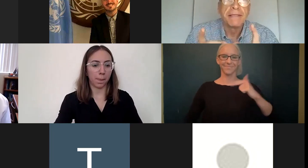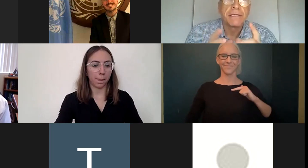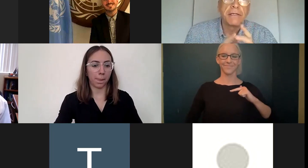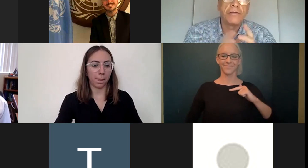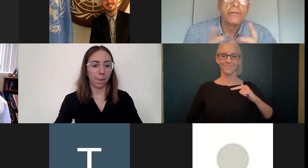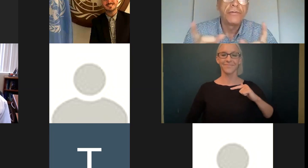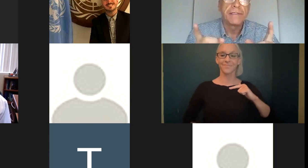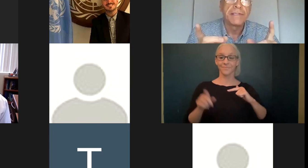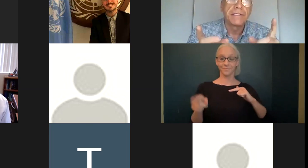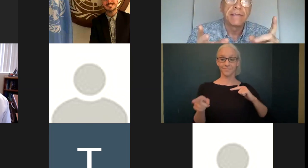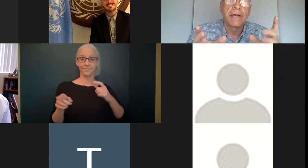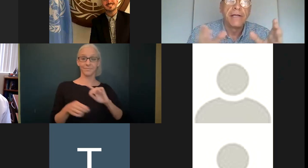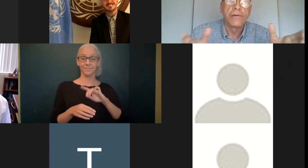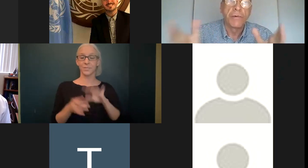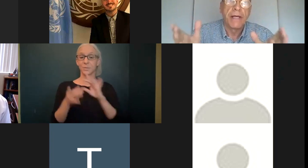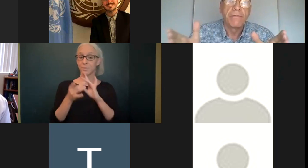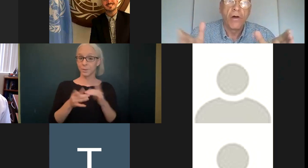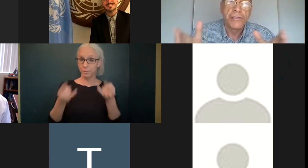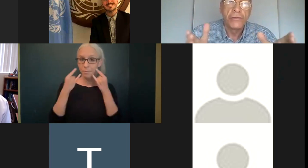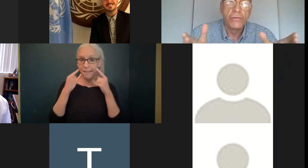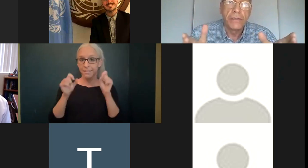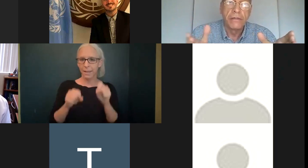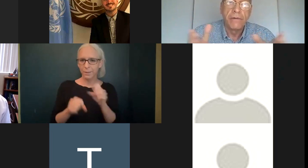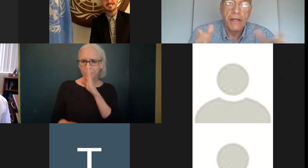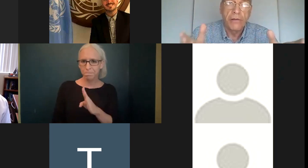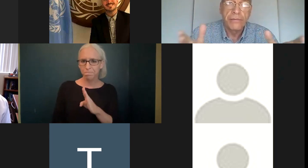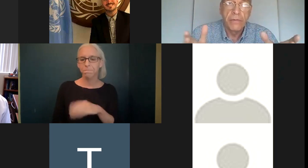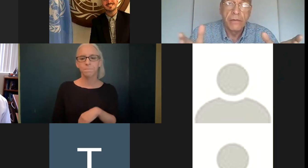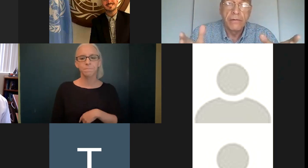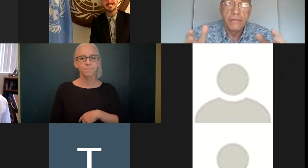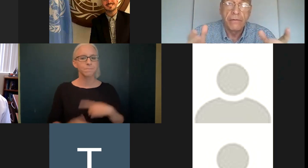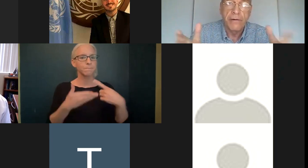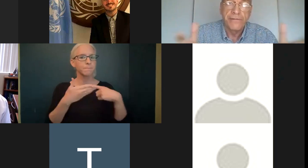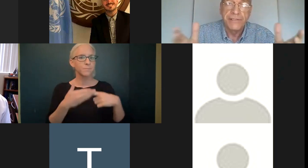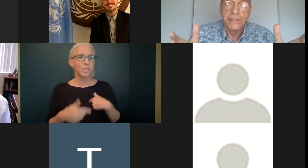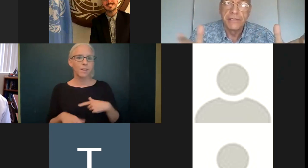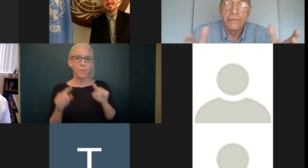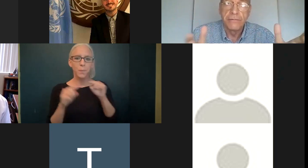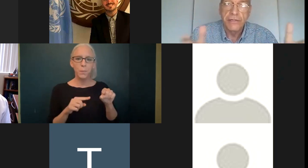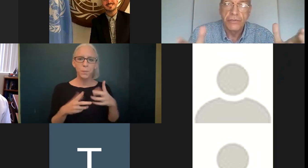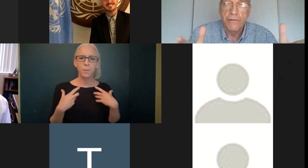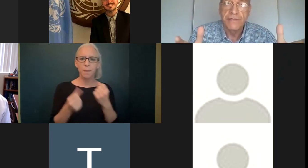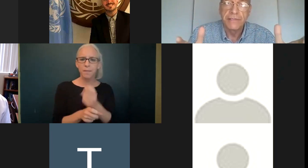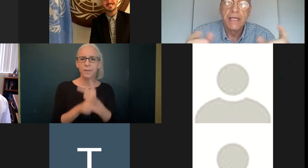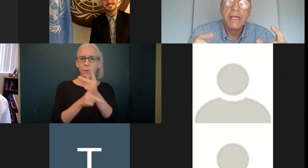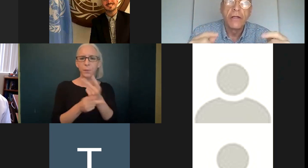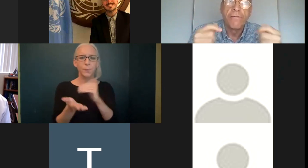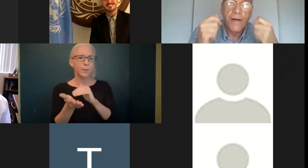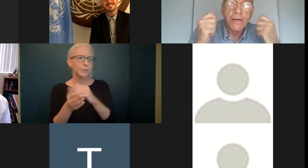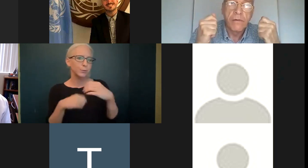the mask, could you address this? I noticed when I've gone to health care facilities, doctor's